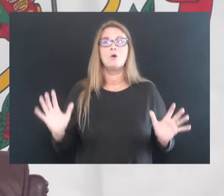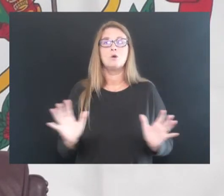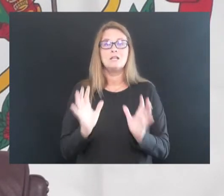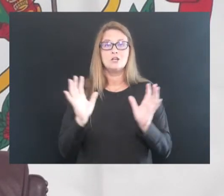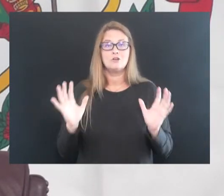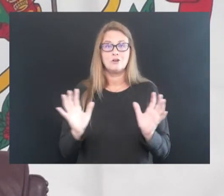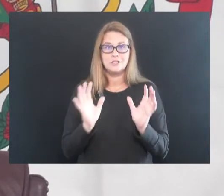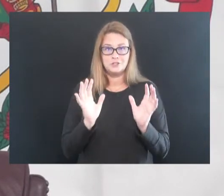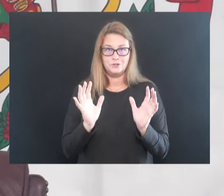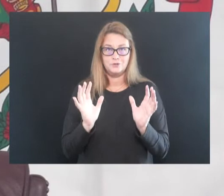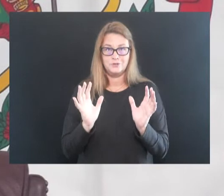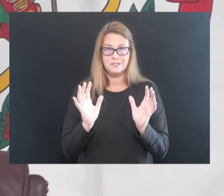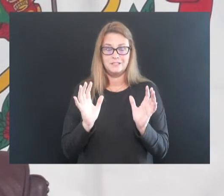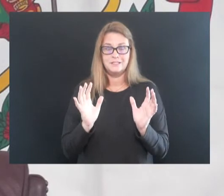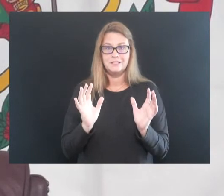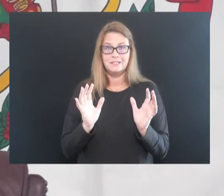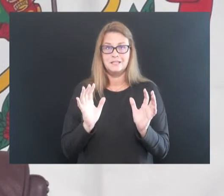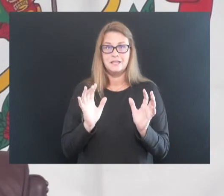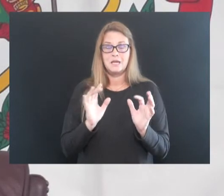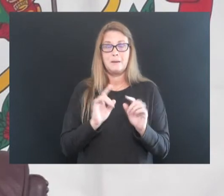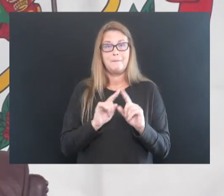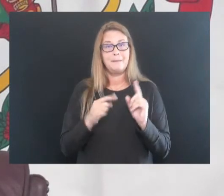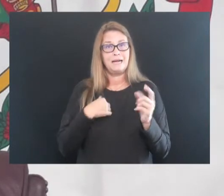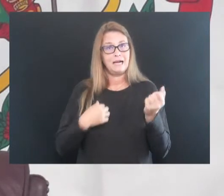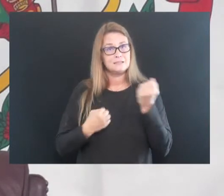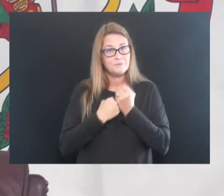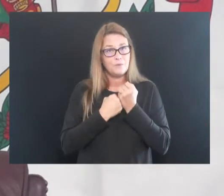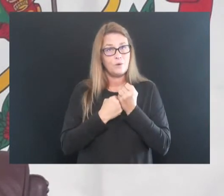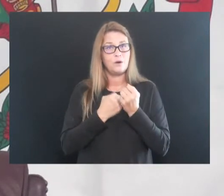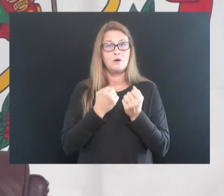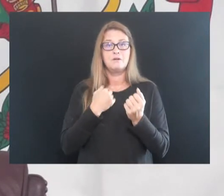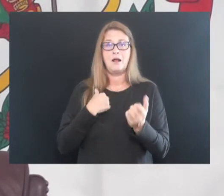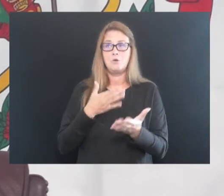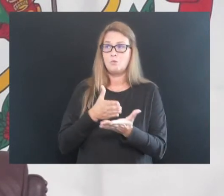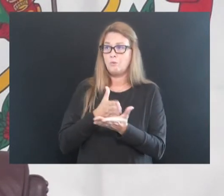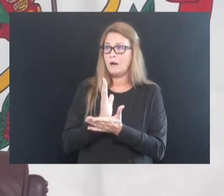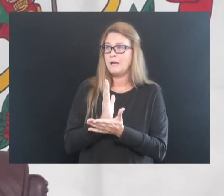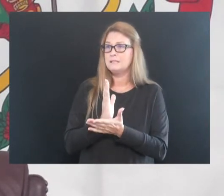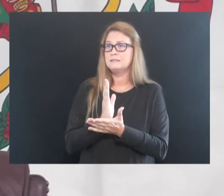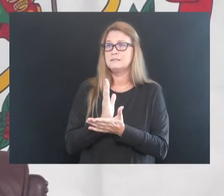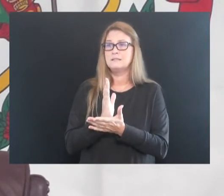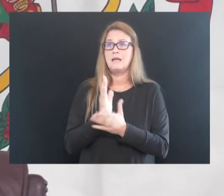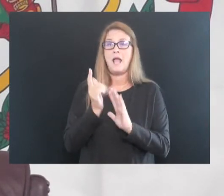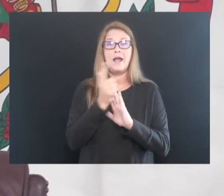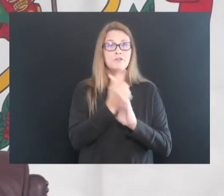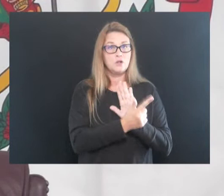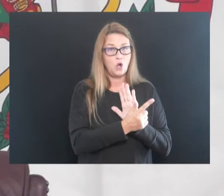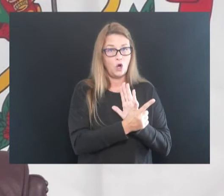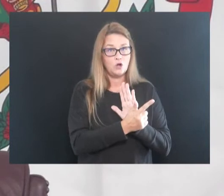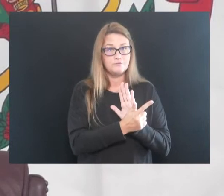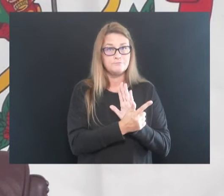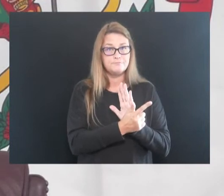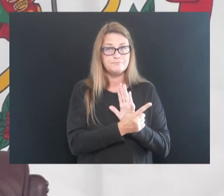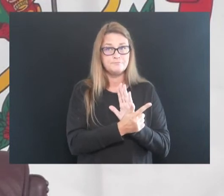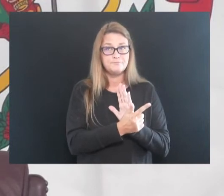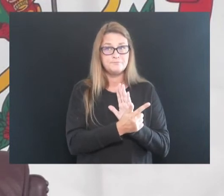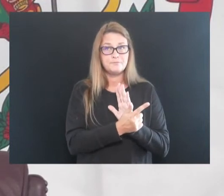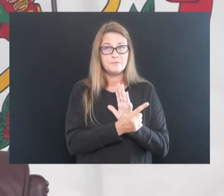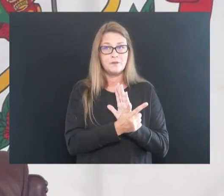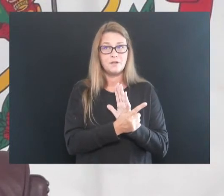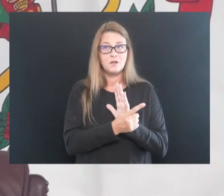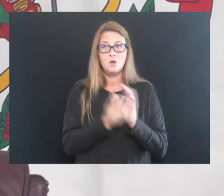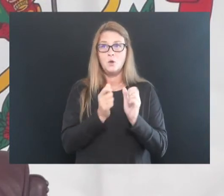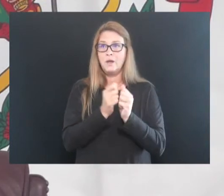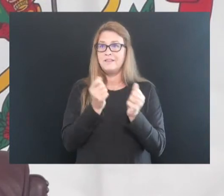way. But I will stand for our freedoms, and I will stand for the law. And so with